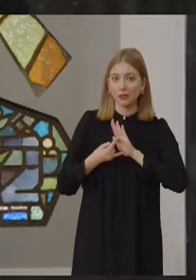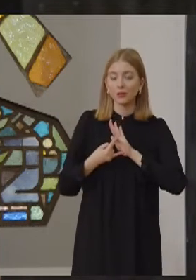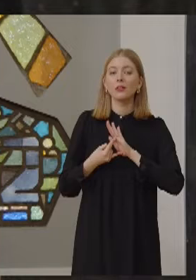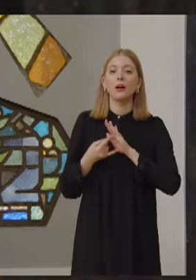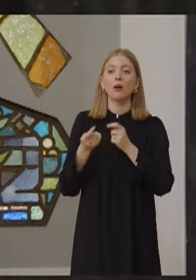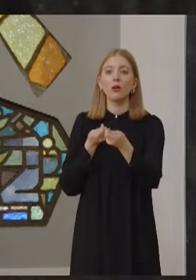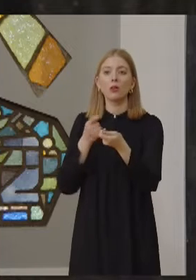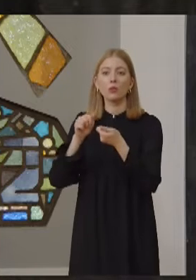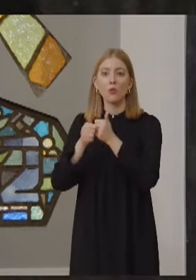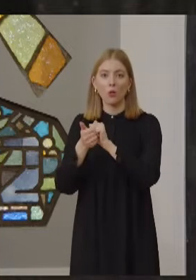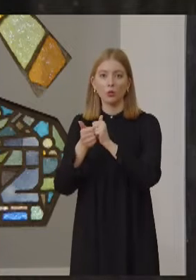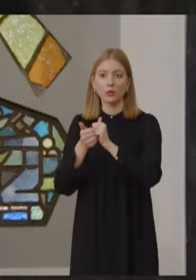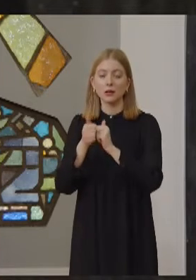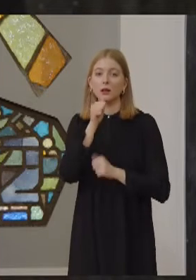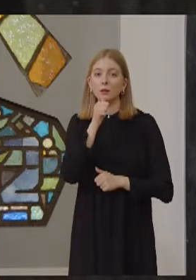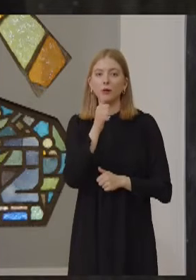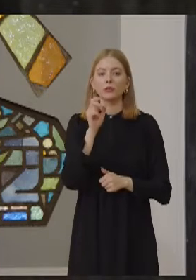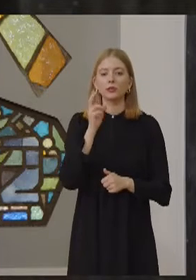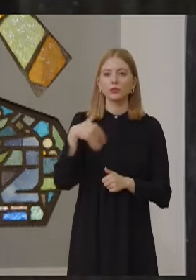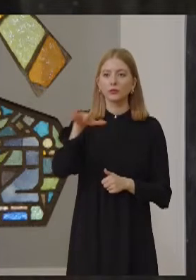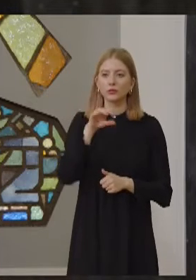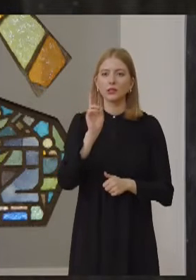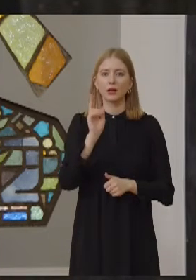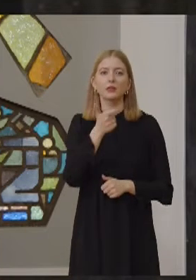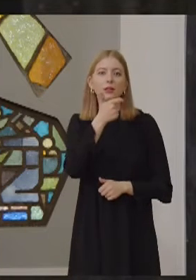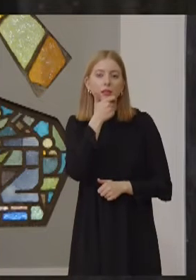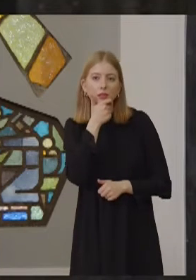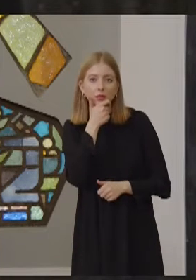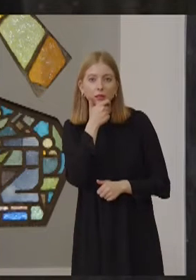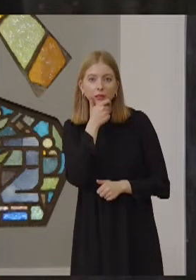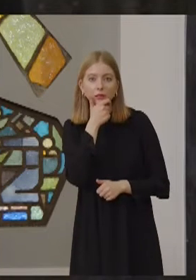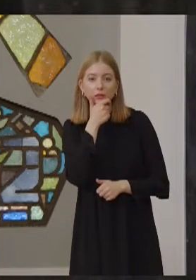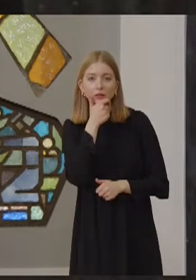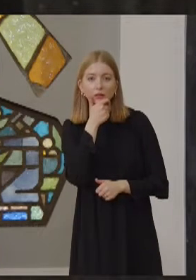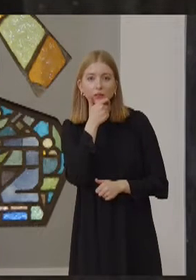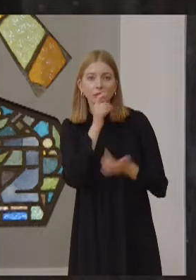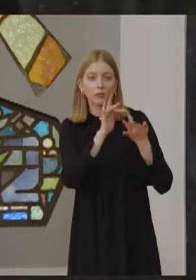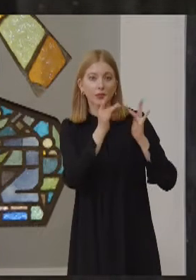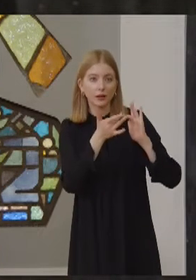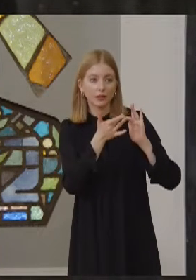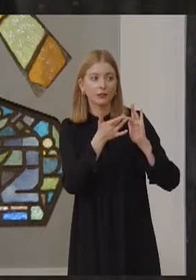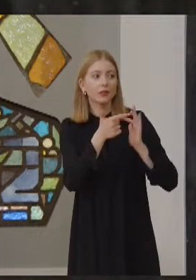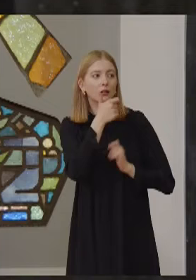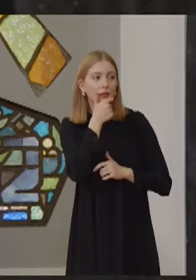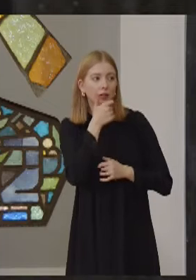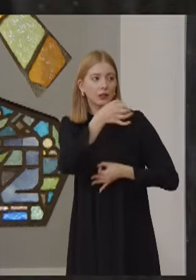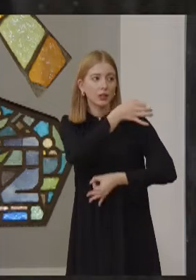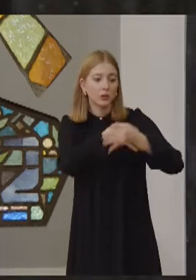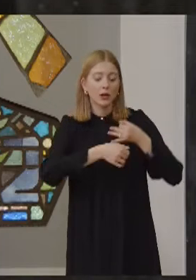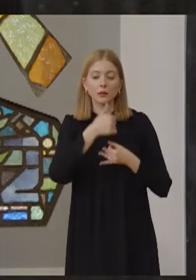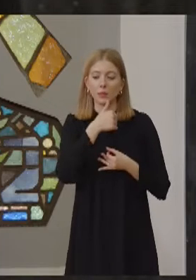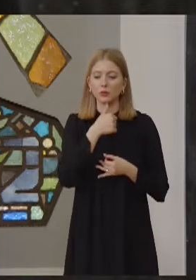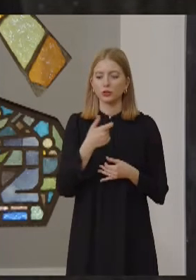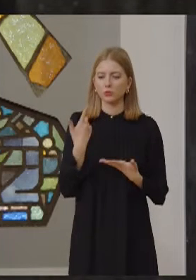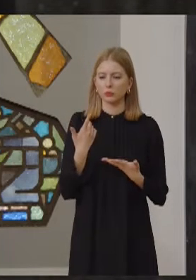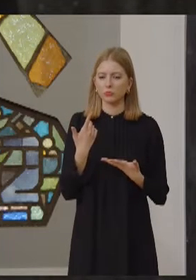kurie prisijungia ir stebi šią transliaciją. Tai pirmiems trims atsakiusiems teisingai klausimą, prieš kiek